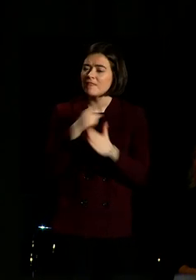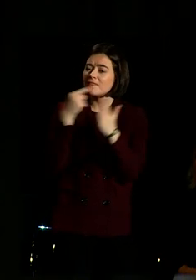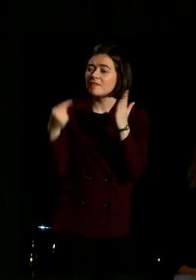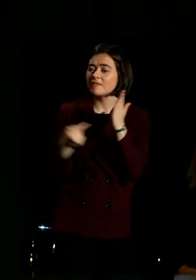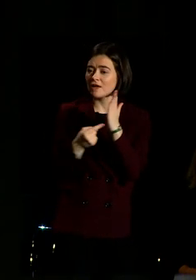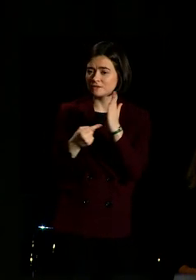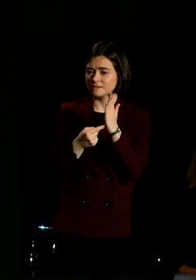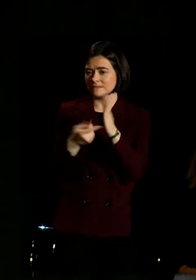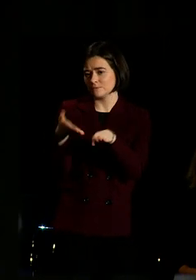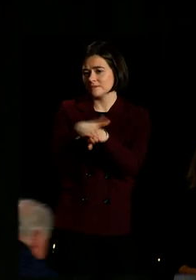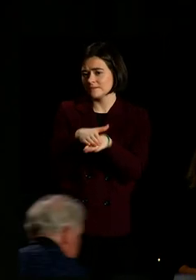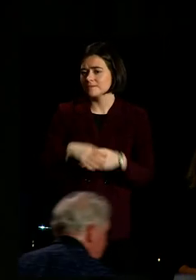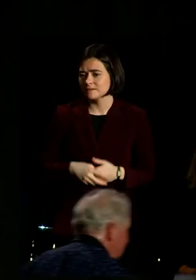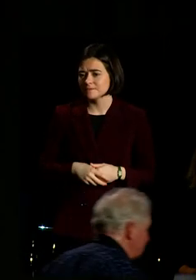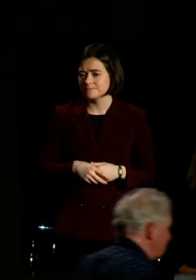Thousands were put to death.